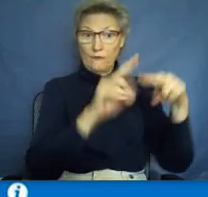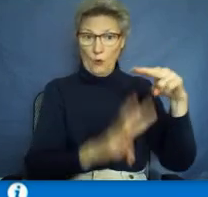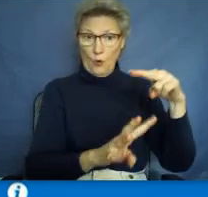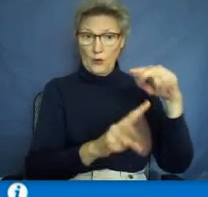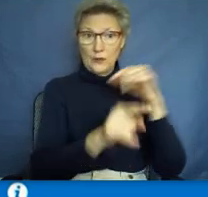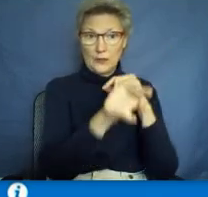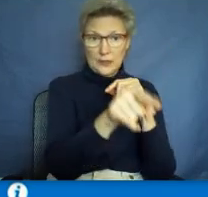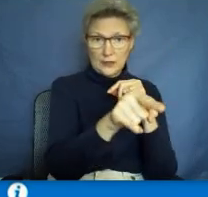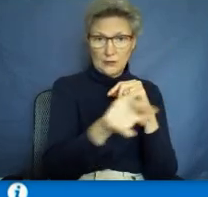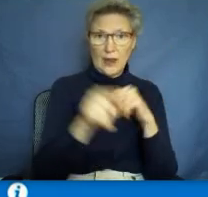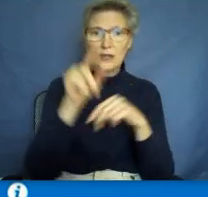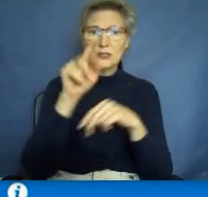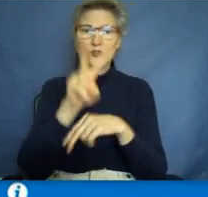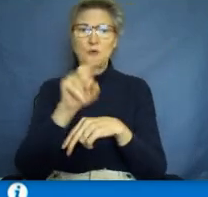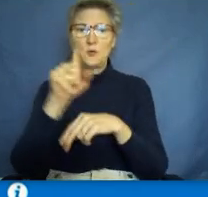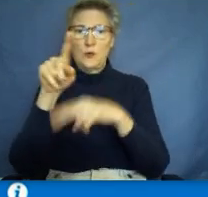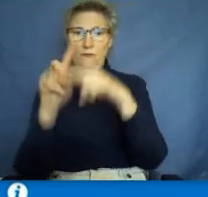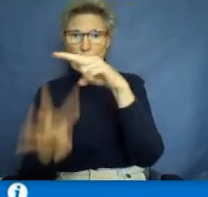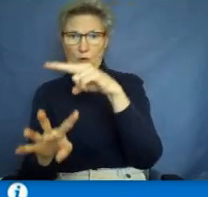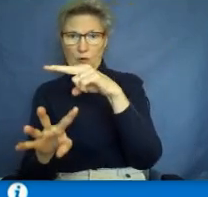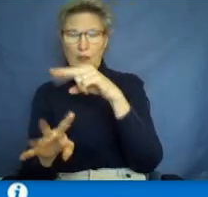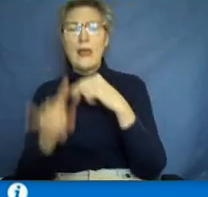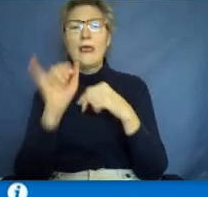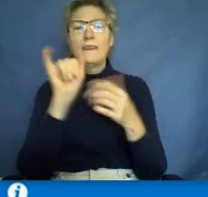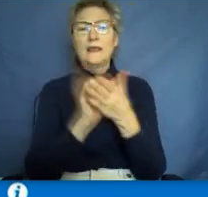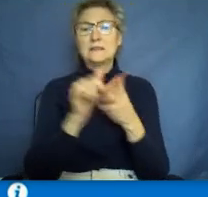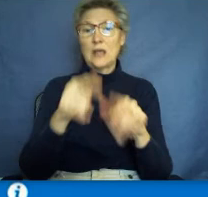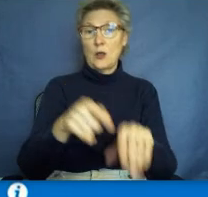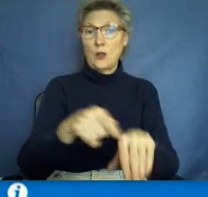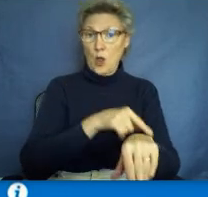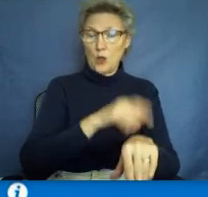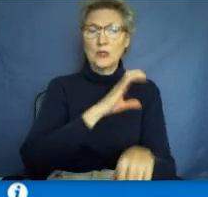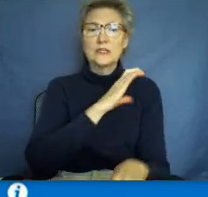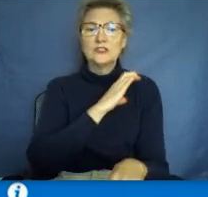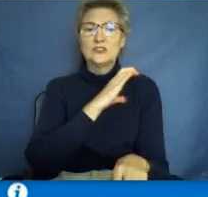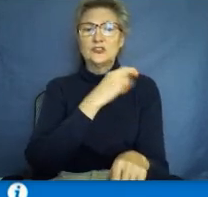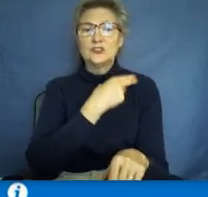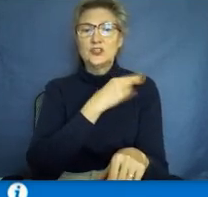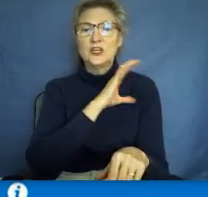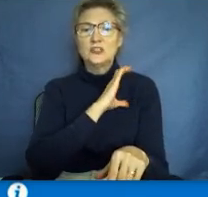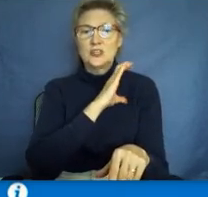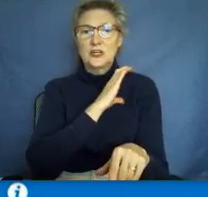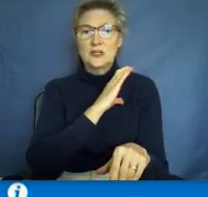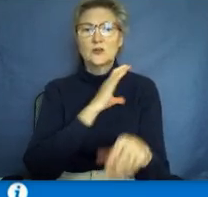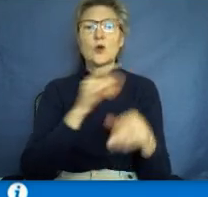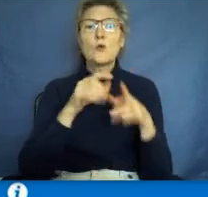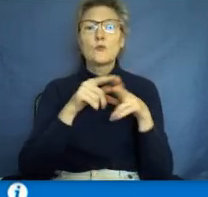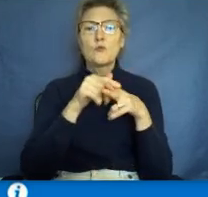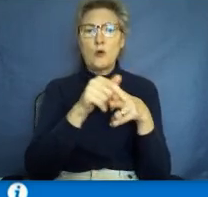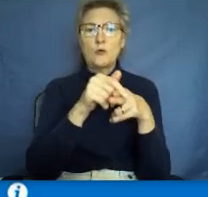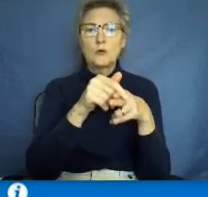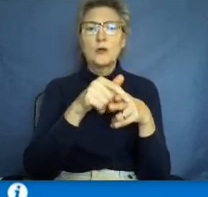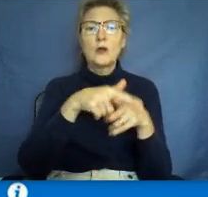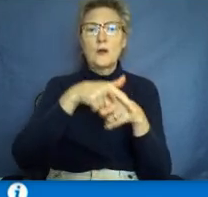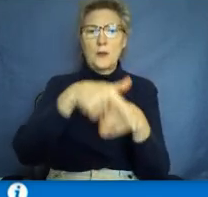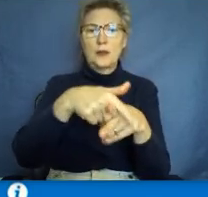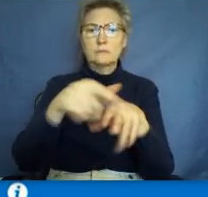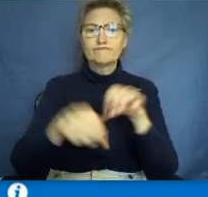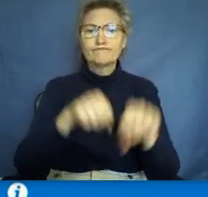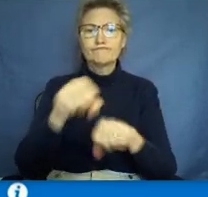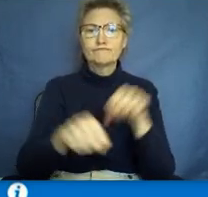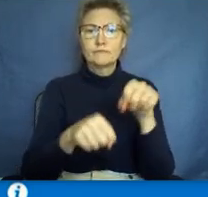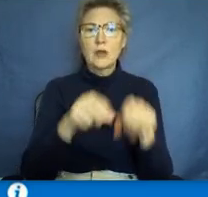1 3/4 hours. So here's Ramon's amount of time that he rode as well. When I think about the warm-up,